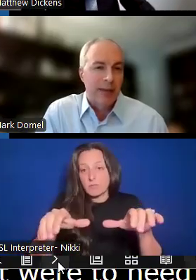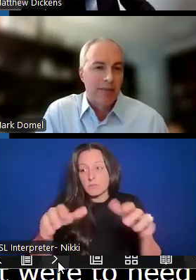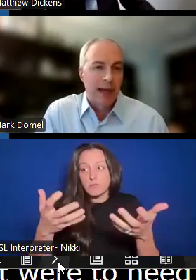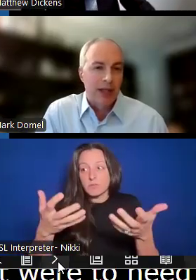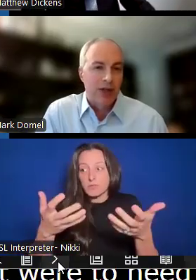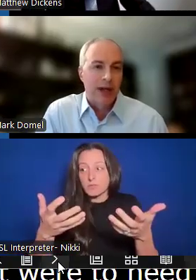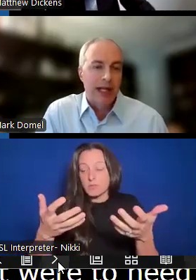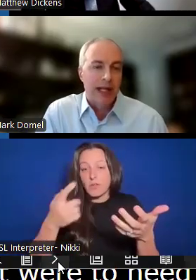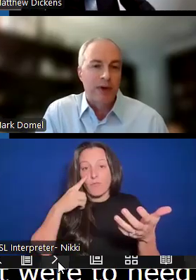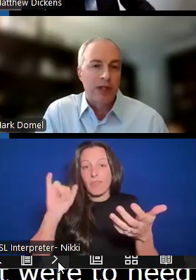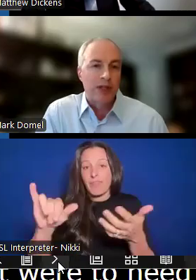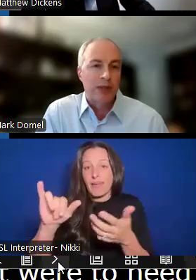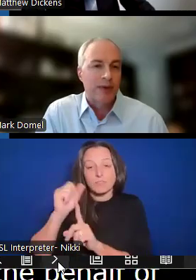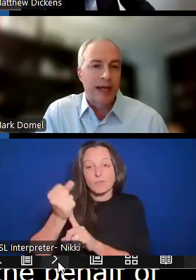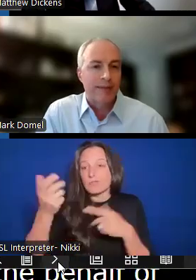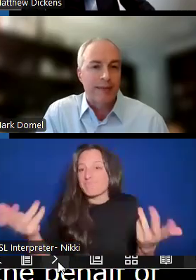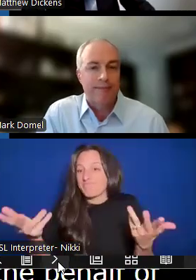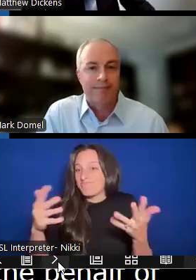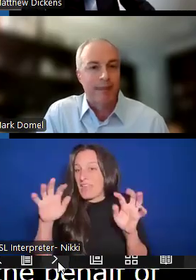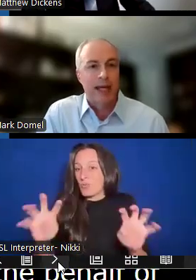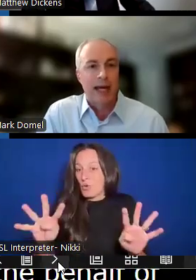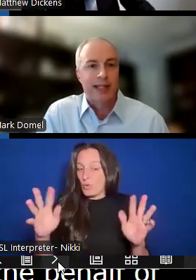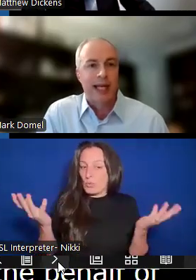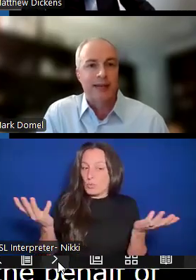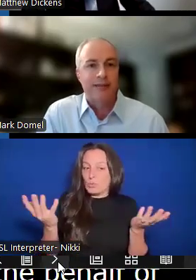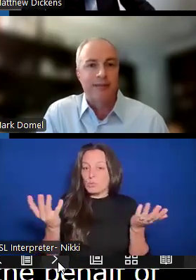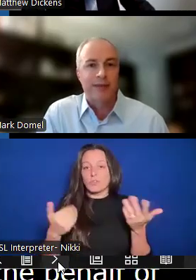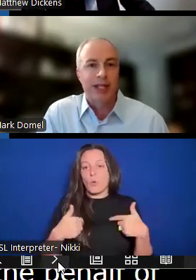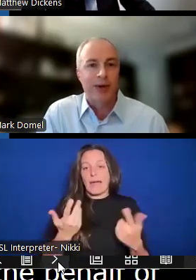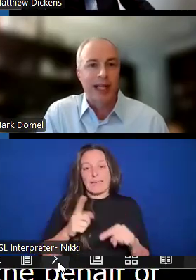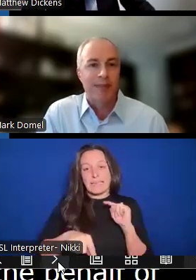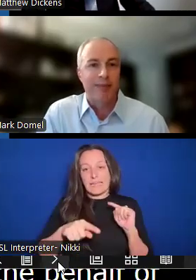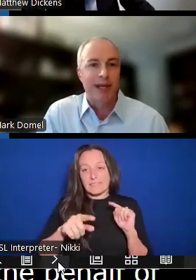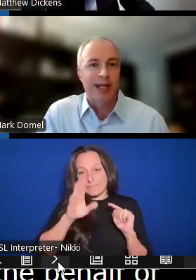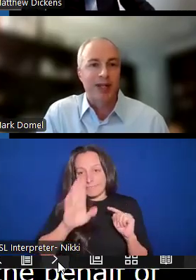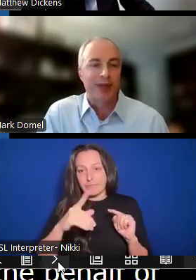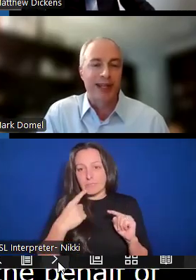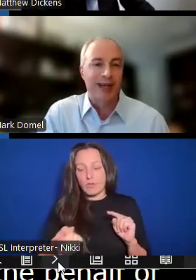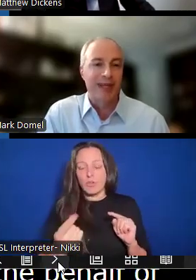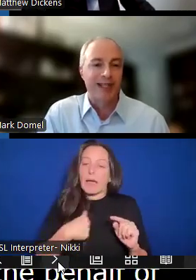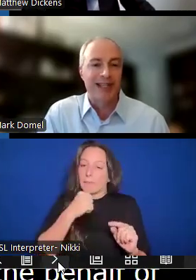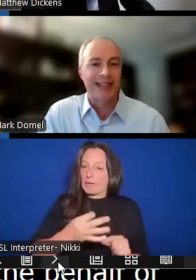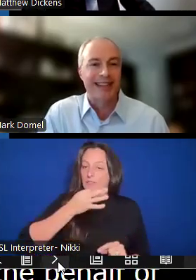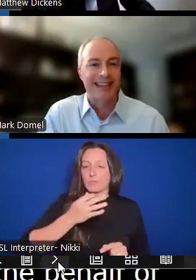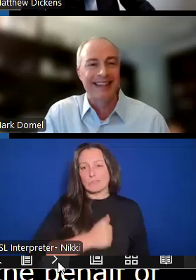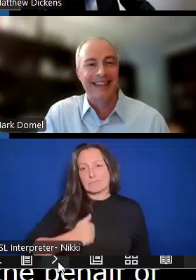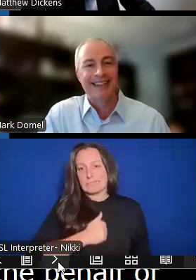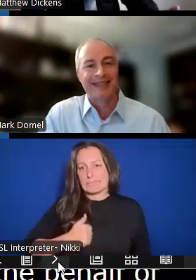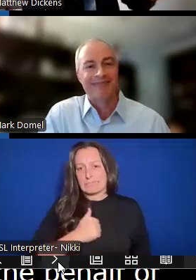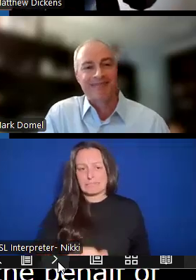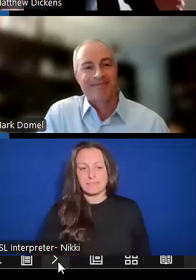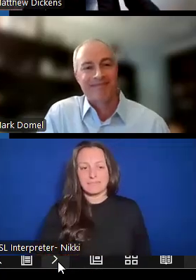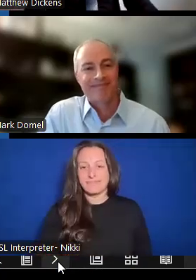instance. I'm not sure how that would fall into it, so I just can't tell you on that. I'm not an expert on that. I apologize.